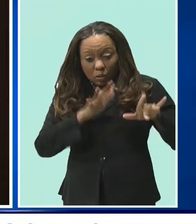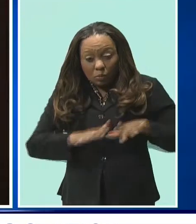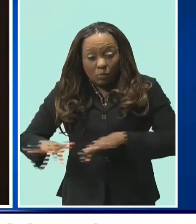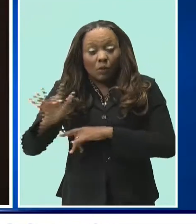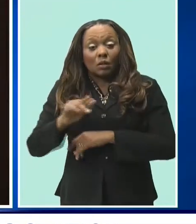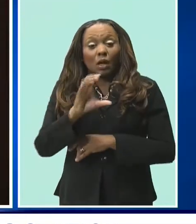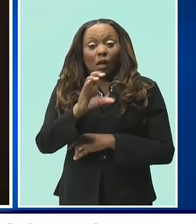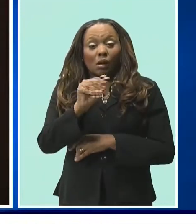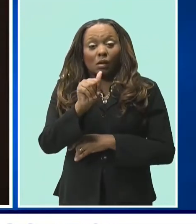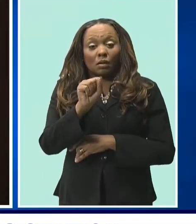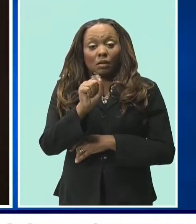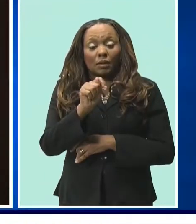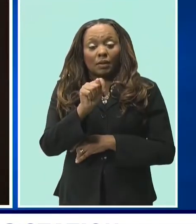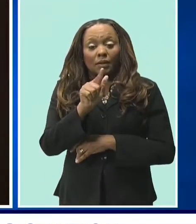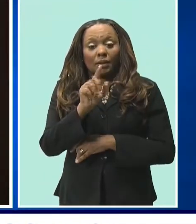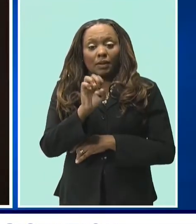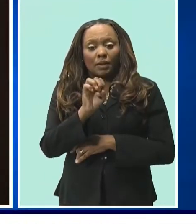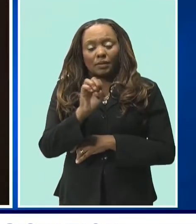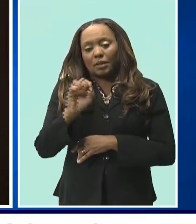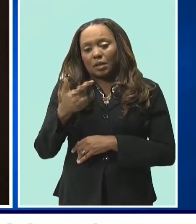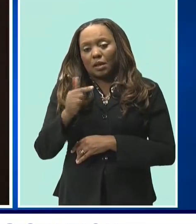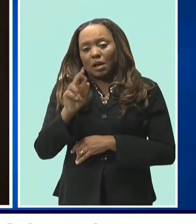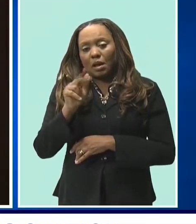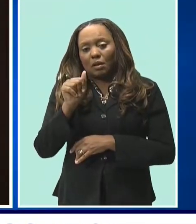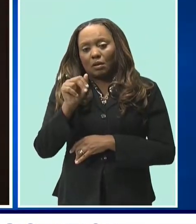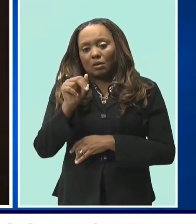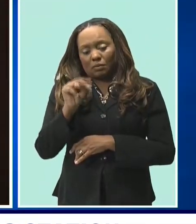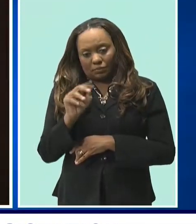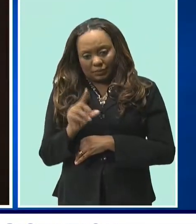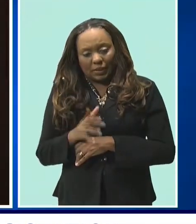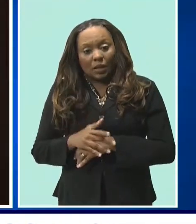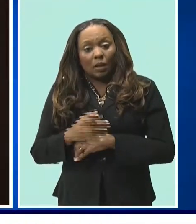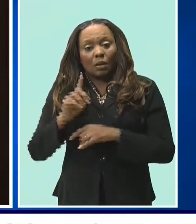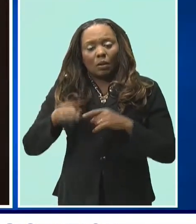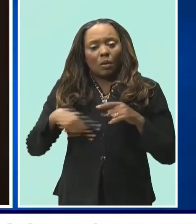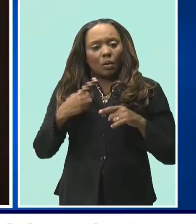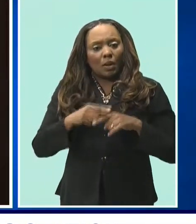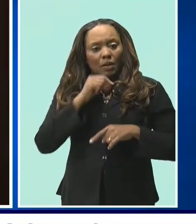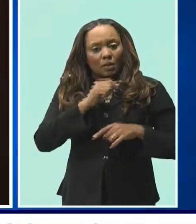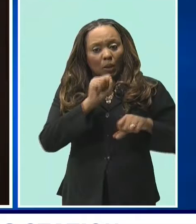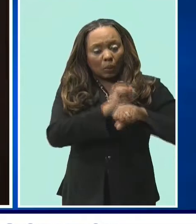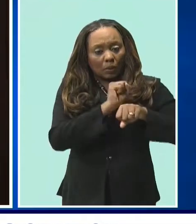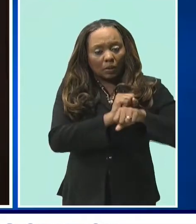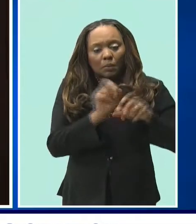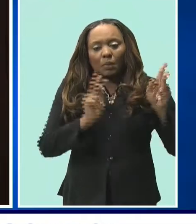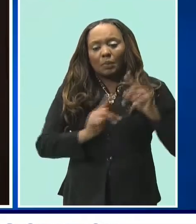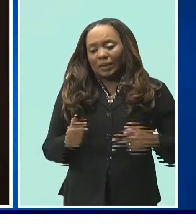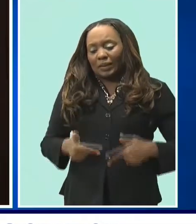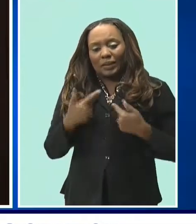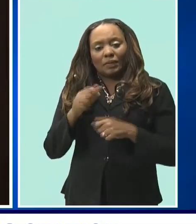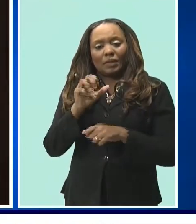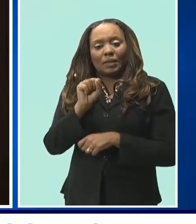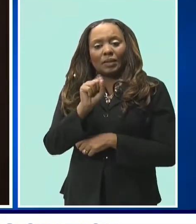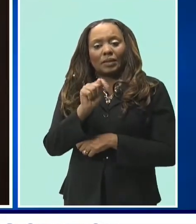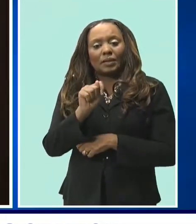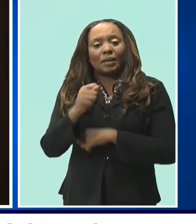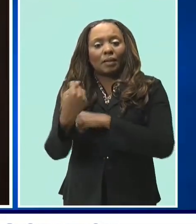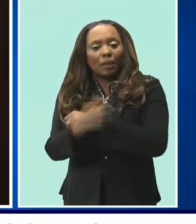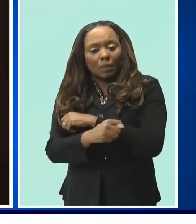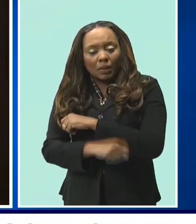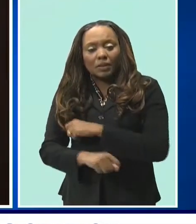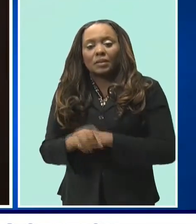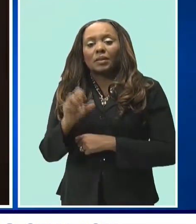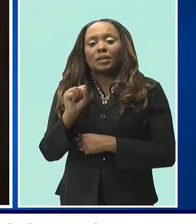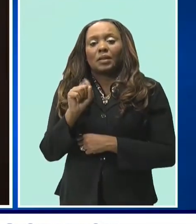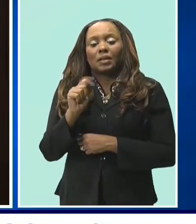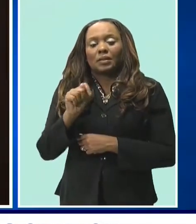Grant. So when Bowmanston is not pumping at all, then also those people in St. Joseph, St. Thomas, who are